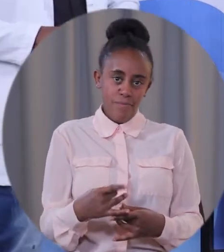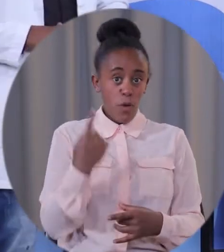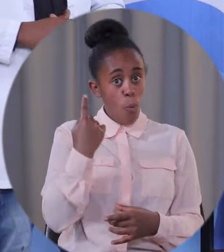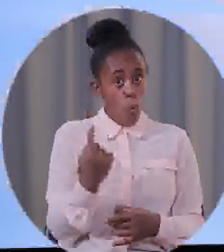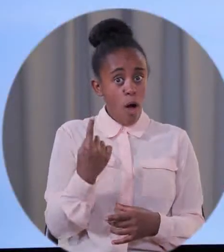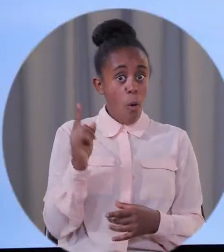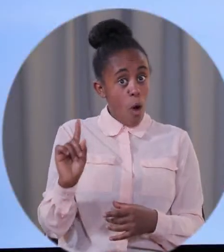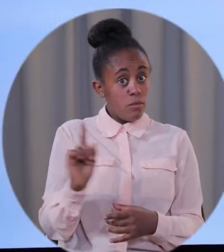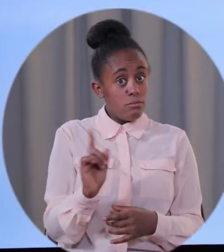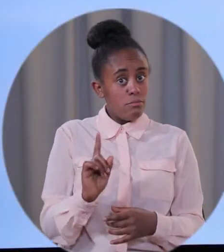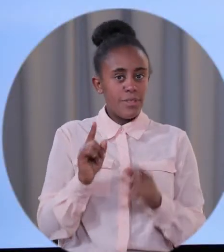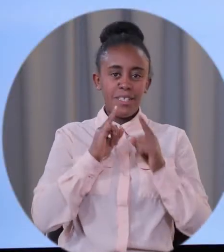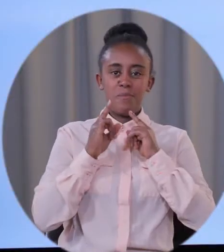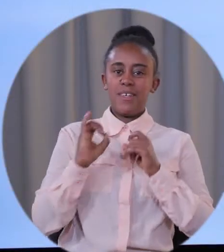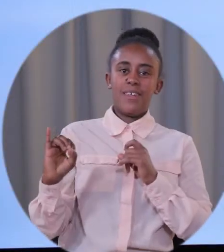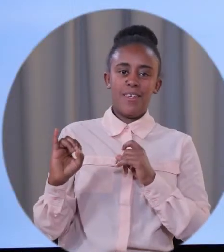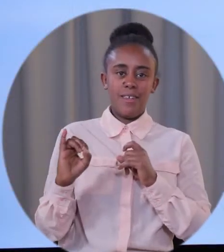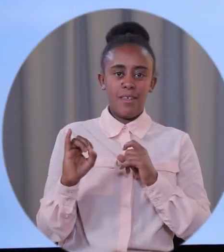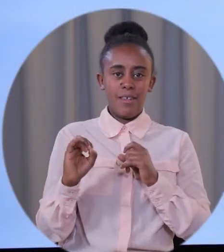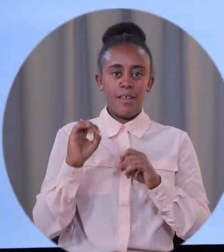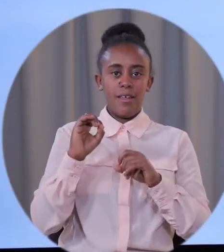1. Speaking. It is on